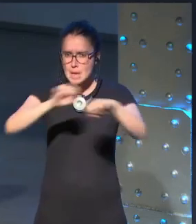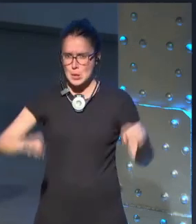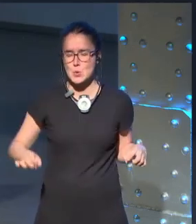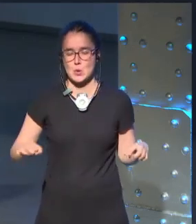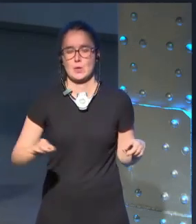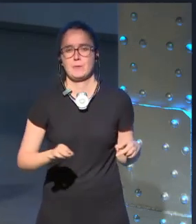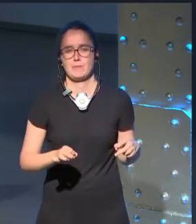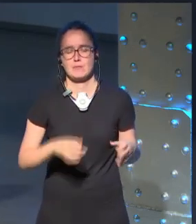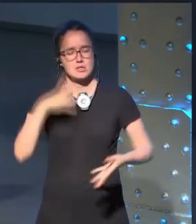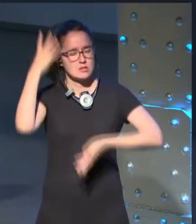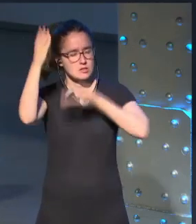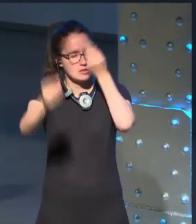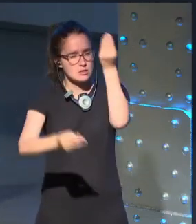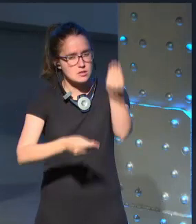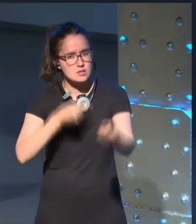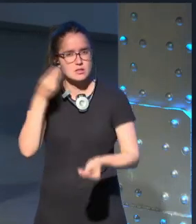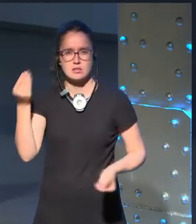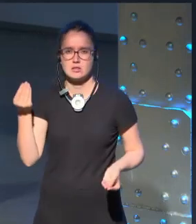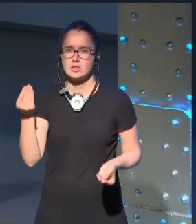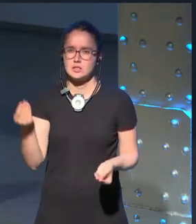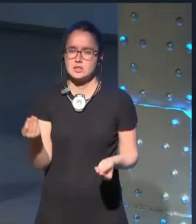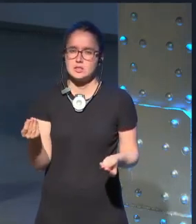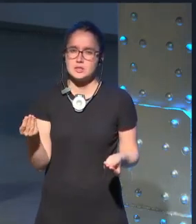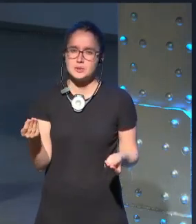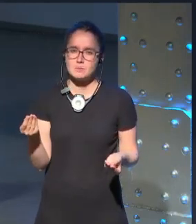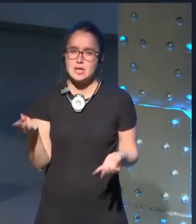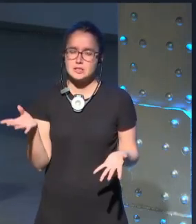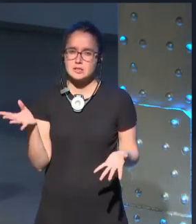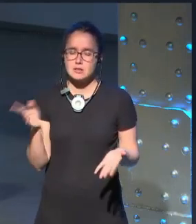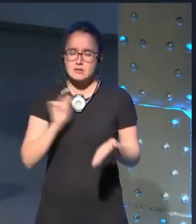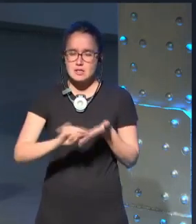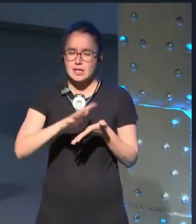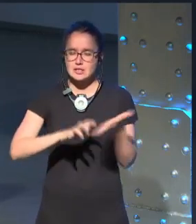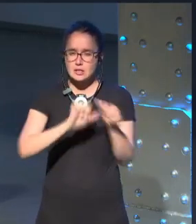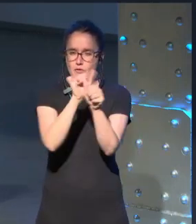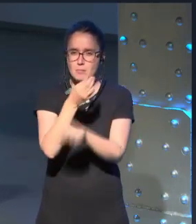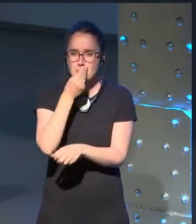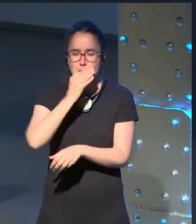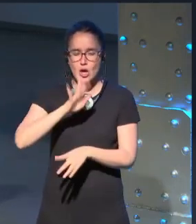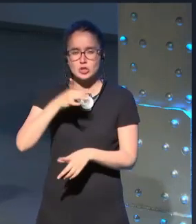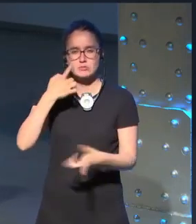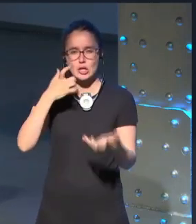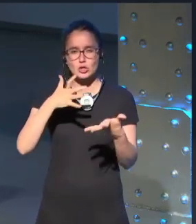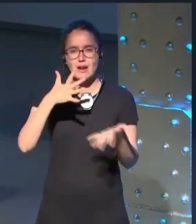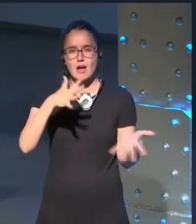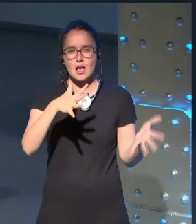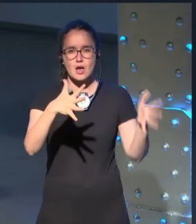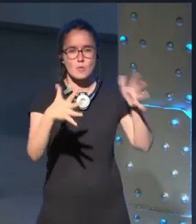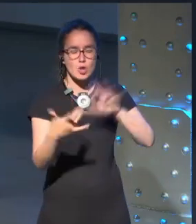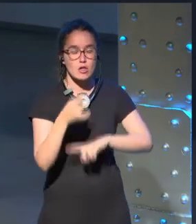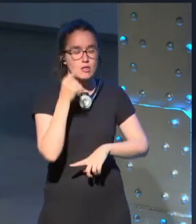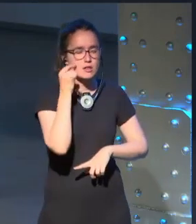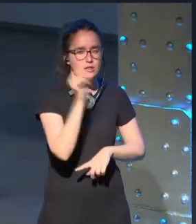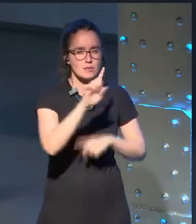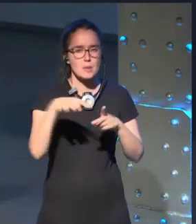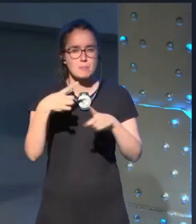better, because it is much more mature, much more reflexive. It is better written. We can see the